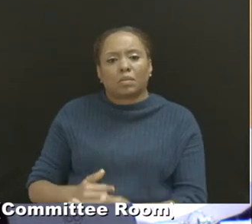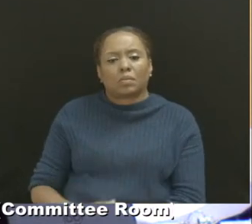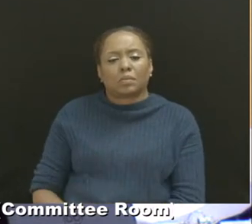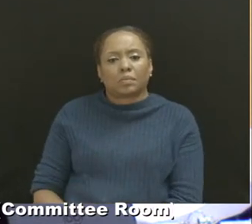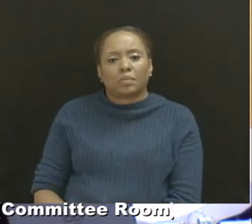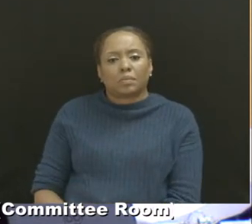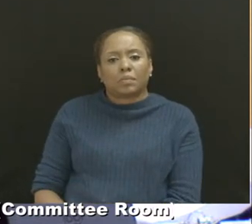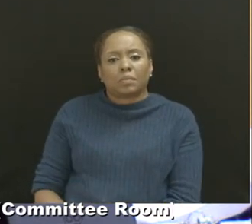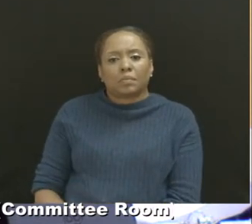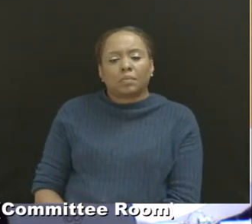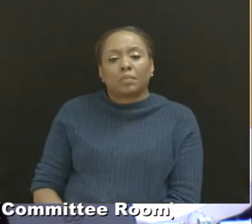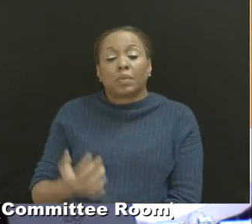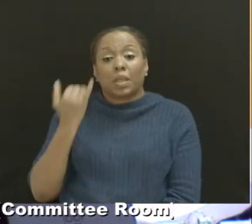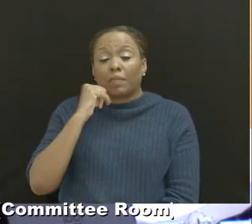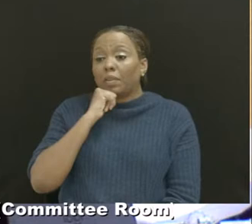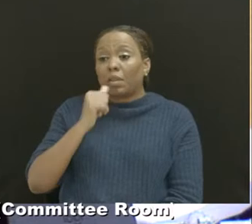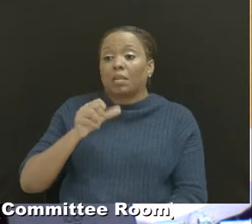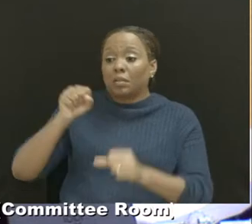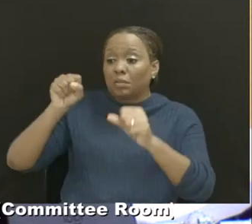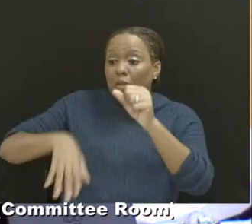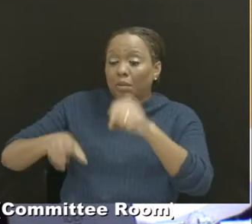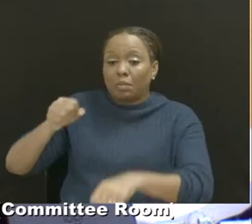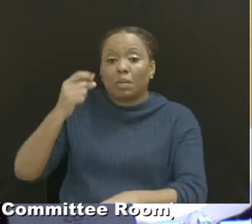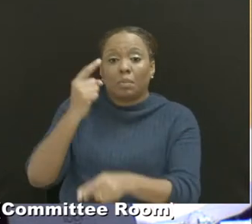normal disposal practices. So